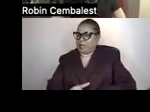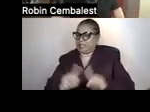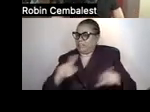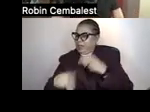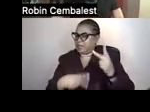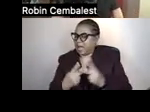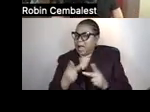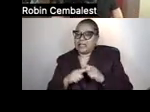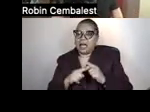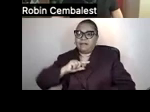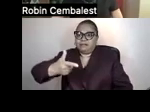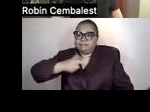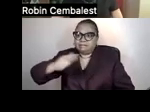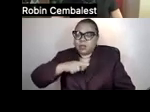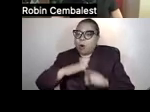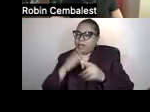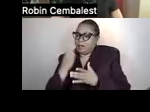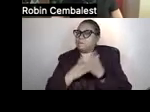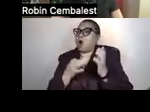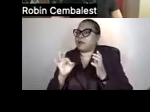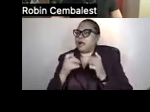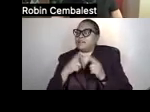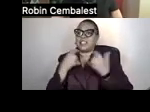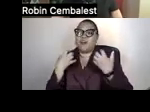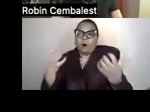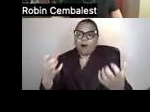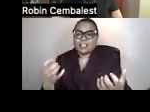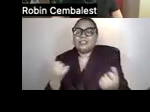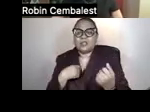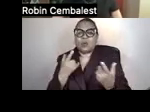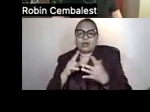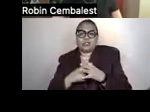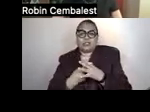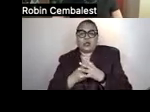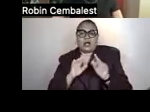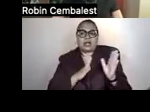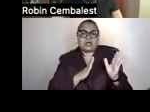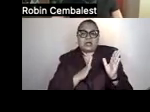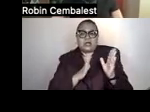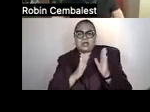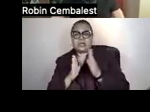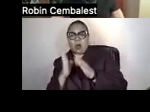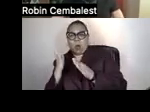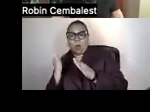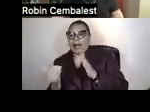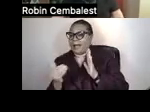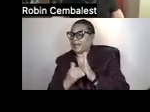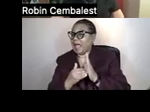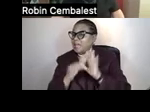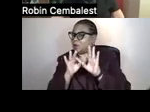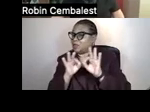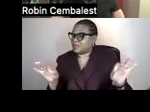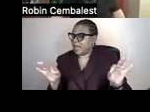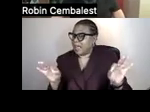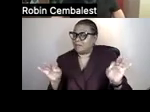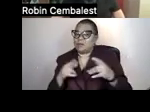of engagement on the part of the audience. So we are going to start leaning into the why. And again, in our statement, we're